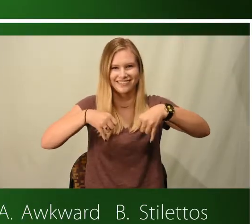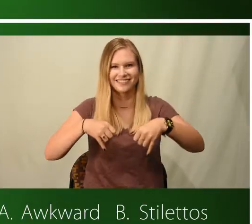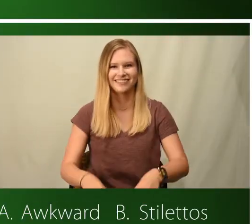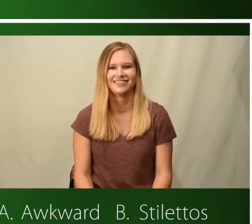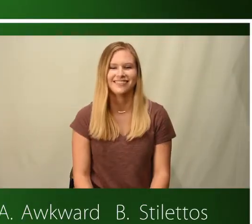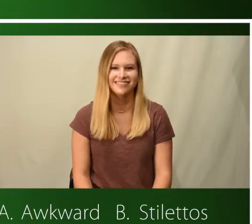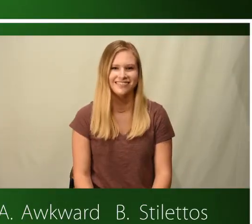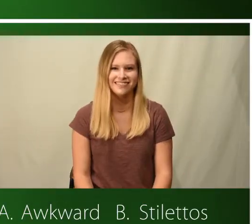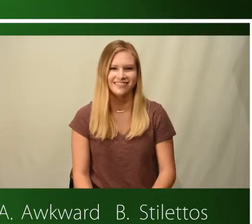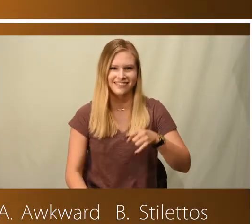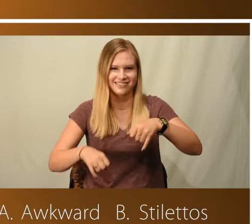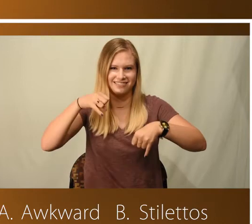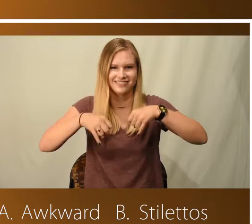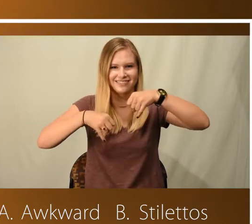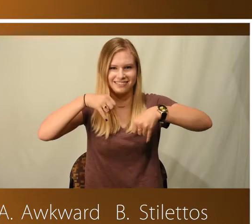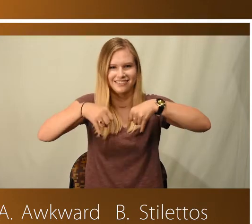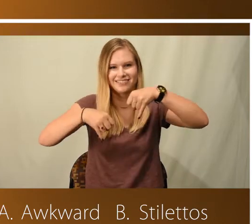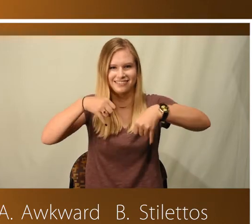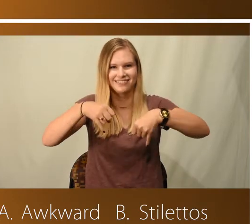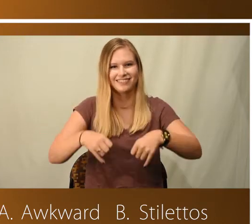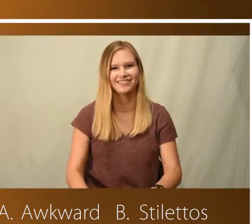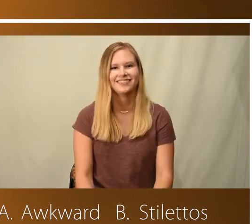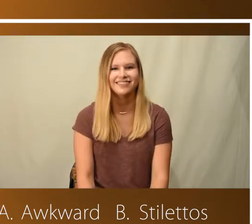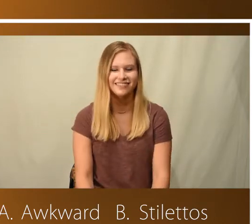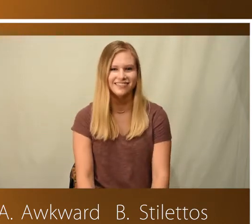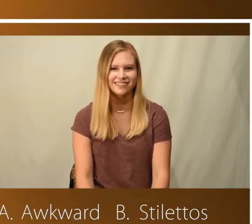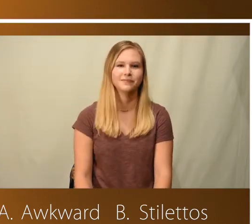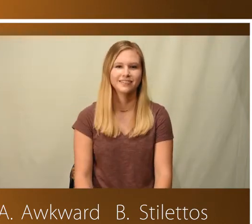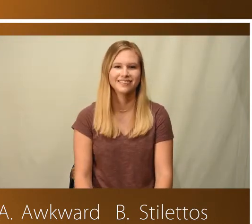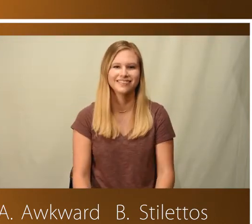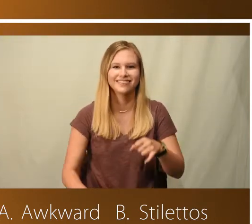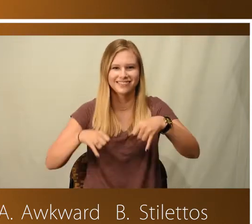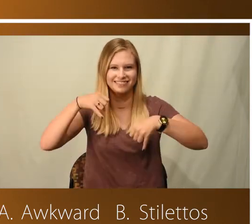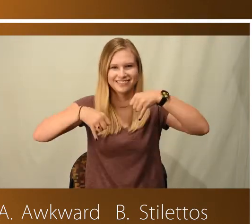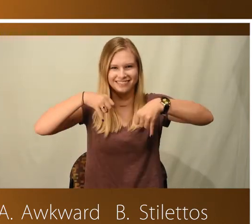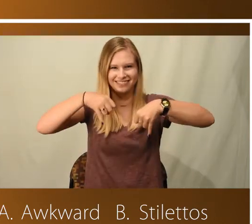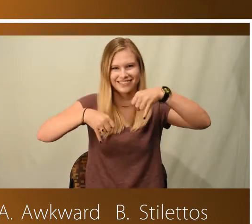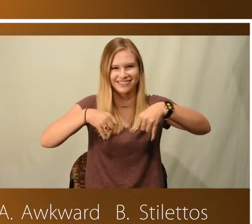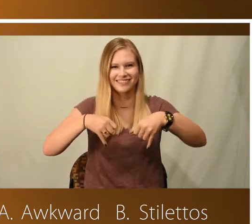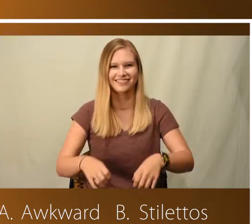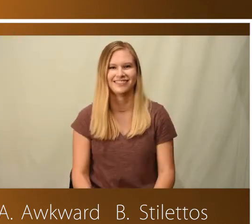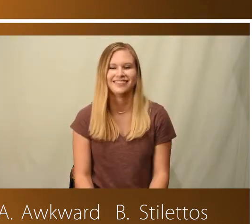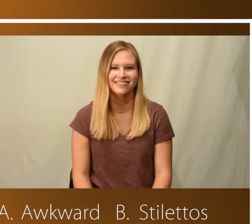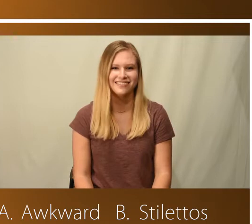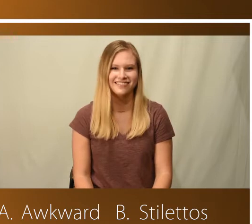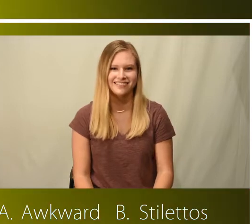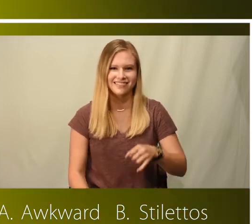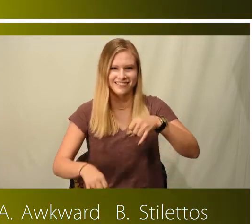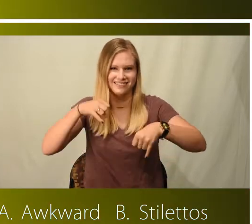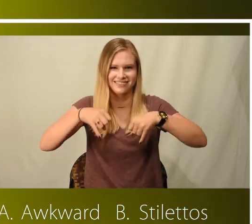Juju on that beat. Awkward, stilettos, juju on that beat. Or monkey.